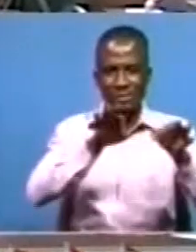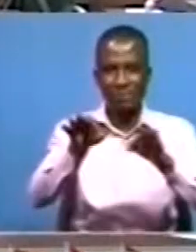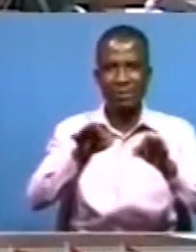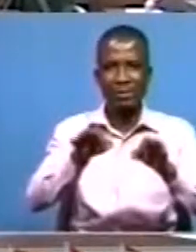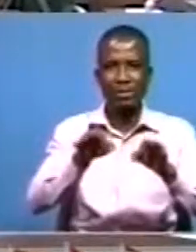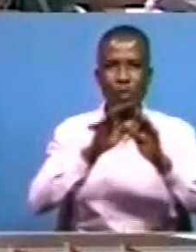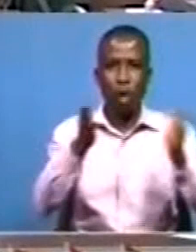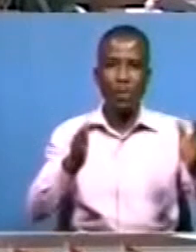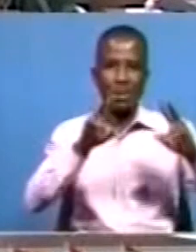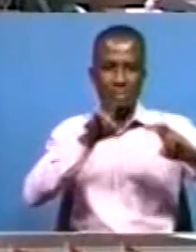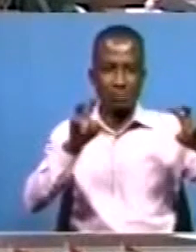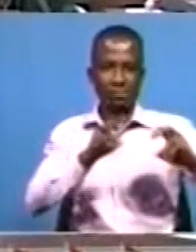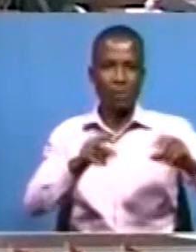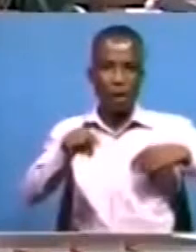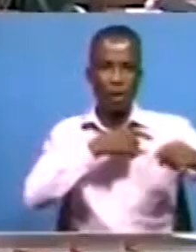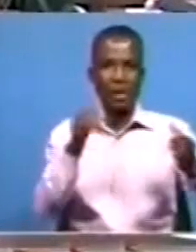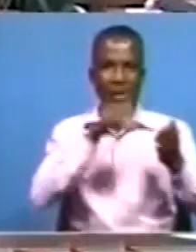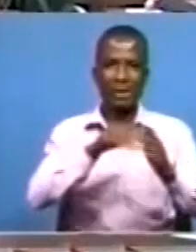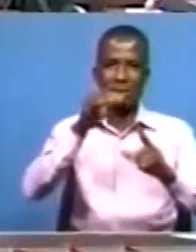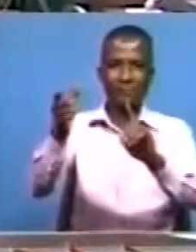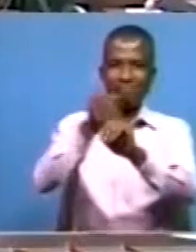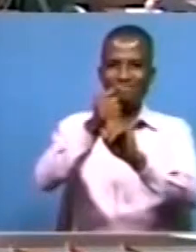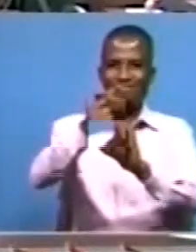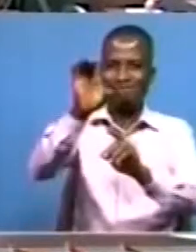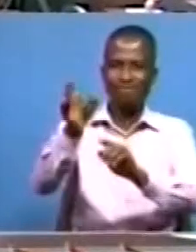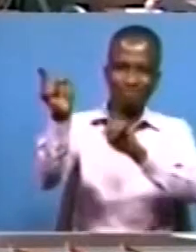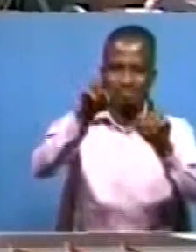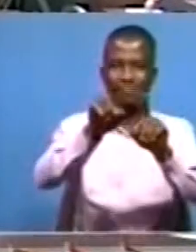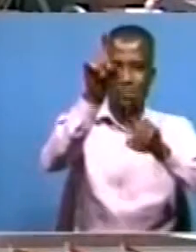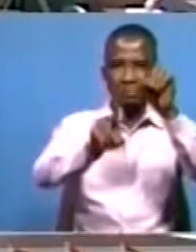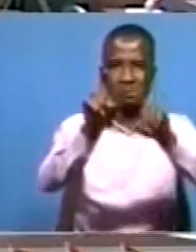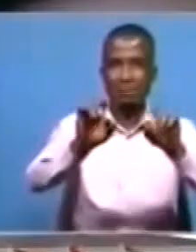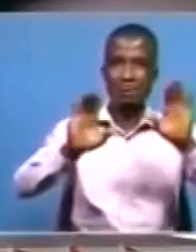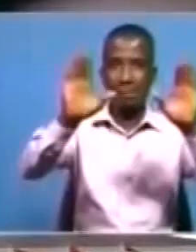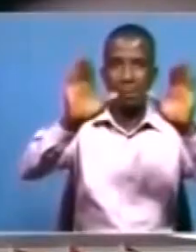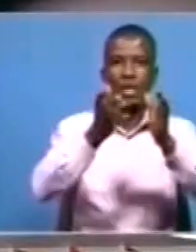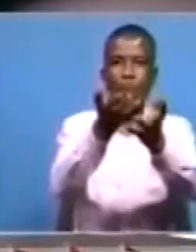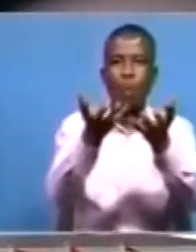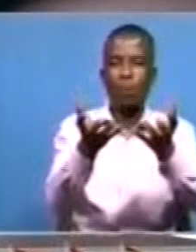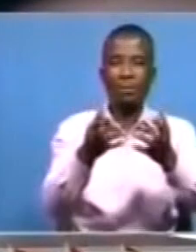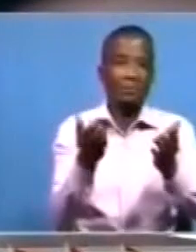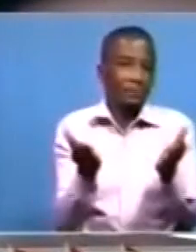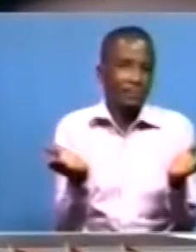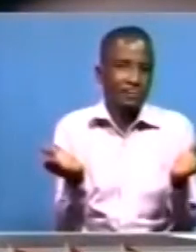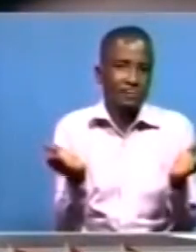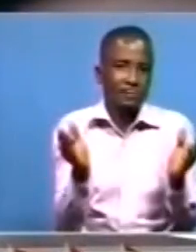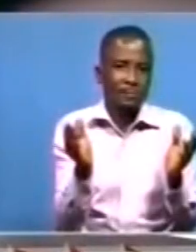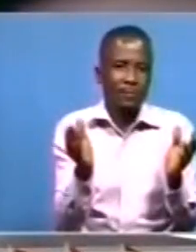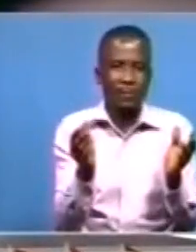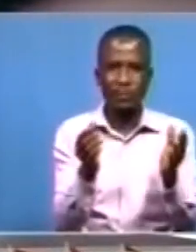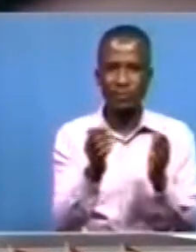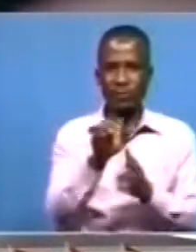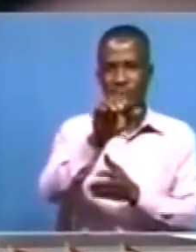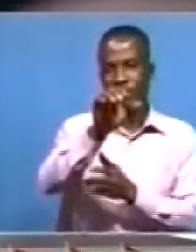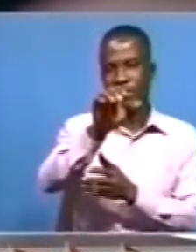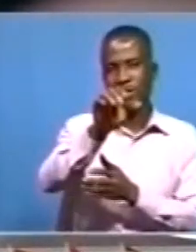to reopen the case and call the chairperson or the first respondent as a witness of the petitioner. Section